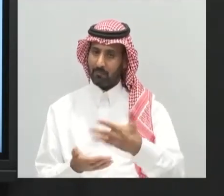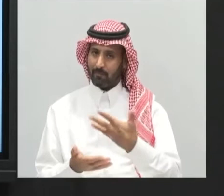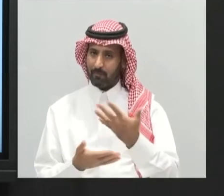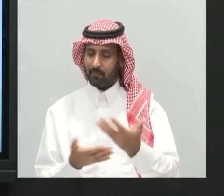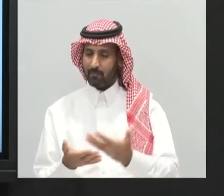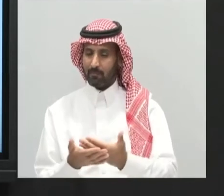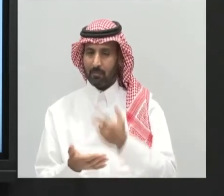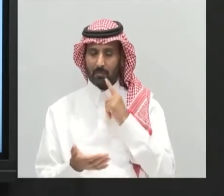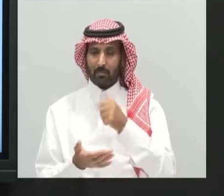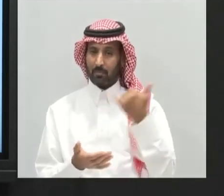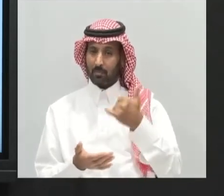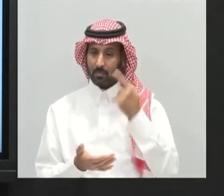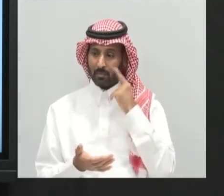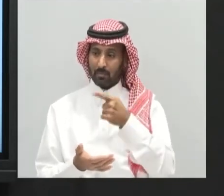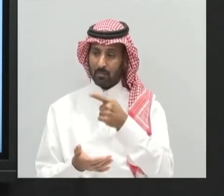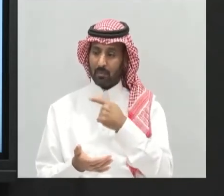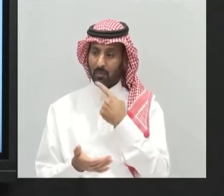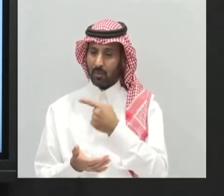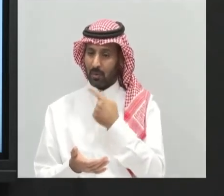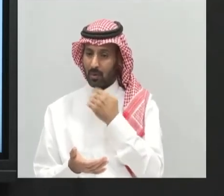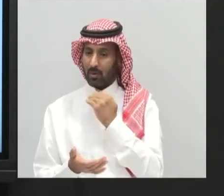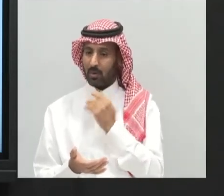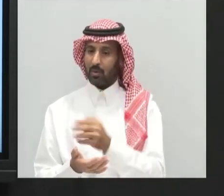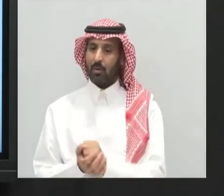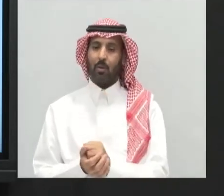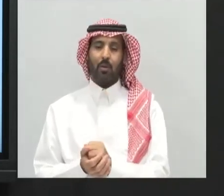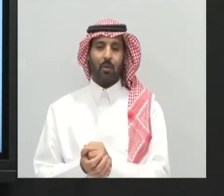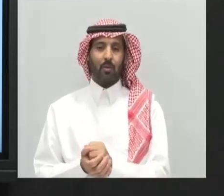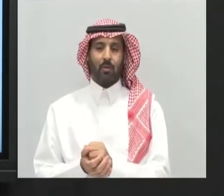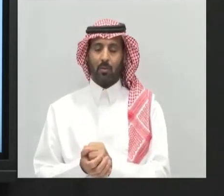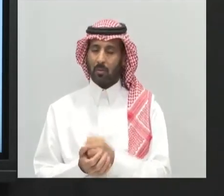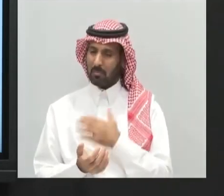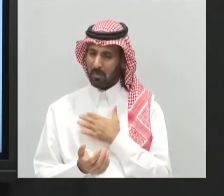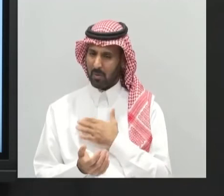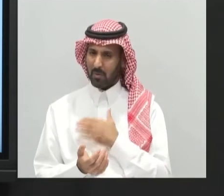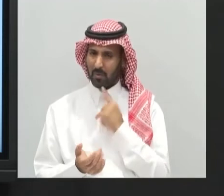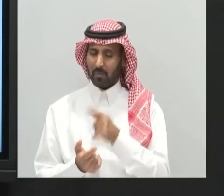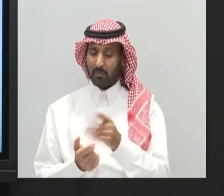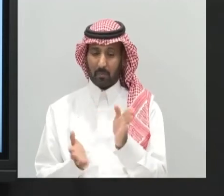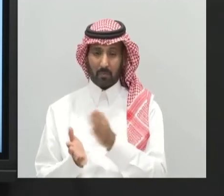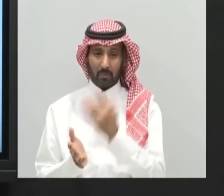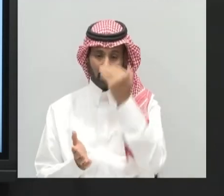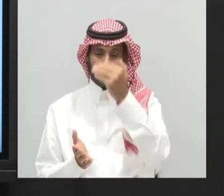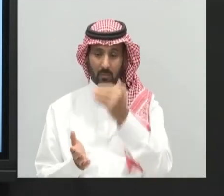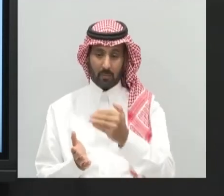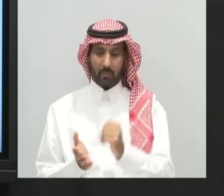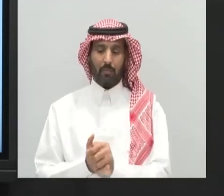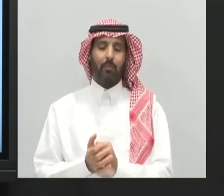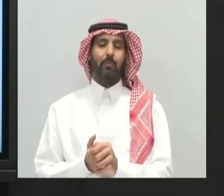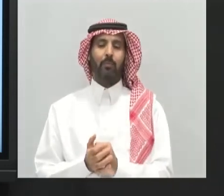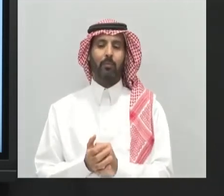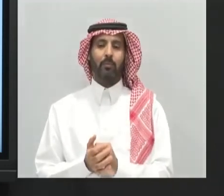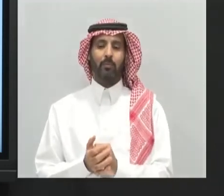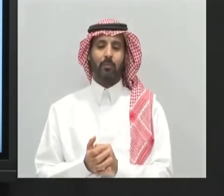thing, it's always important that we make a comment. So here in the examples we've shown here is